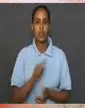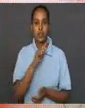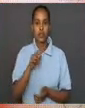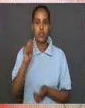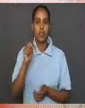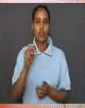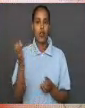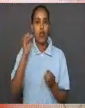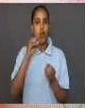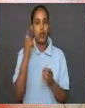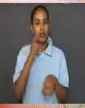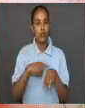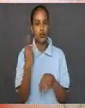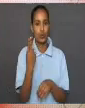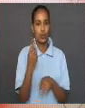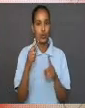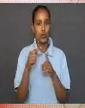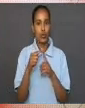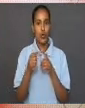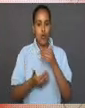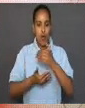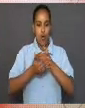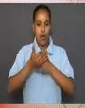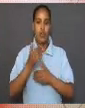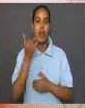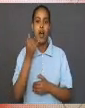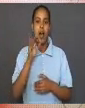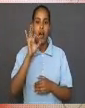Zinc is often used to coat iron.